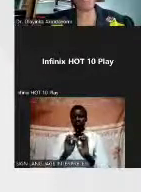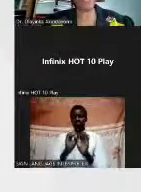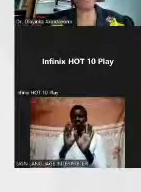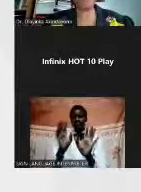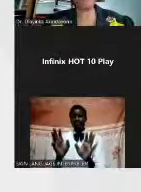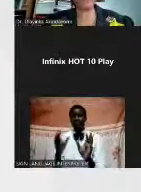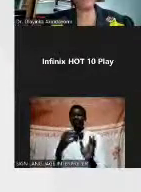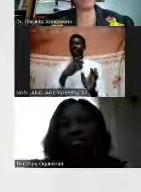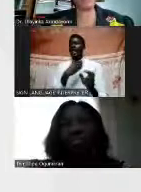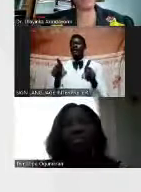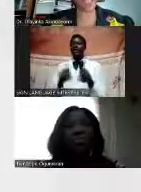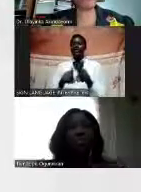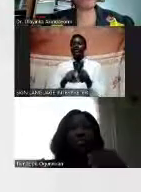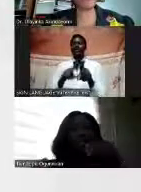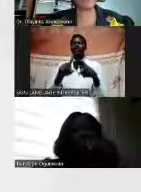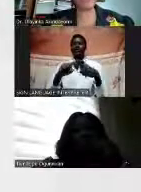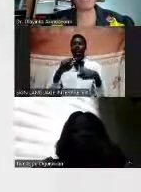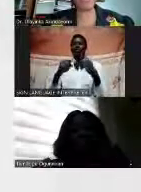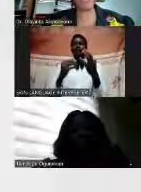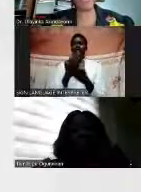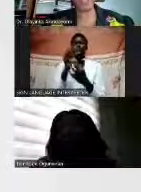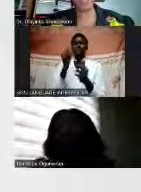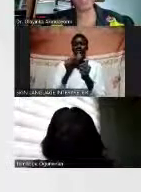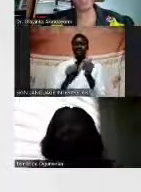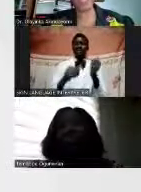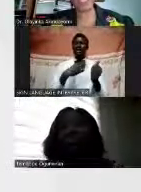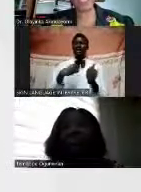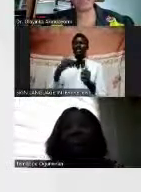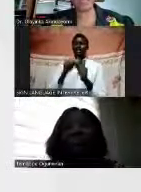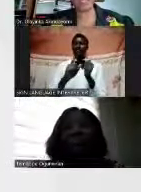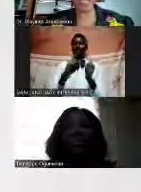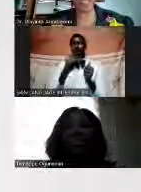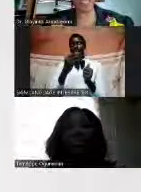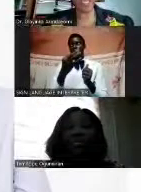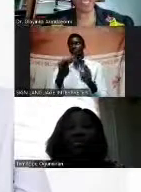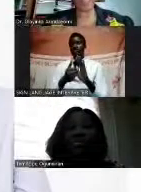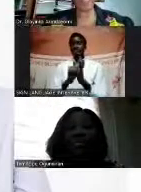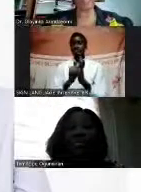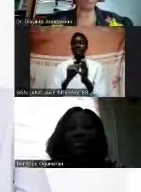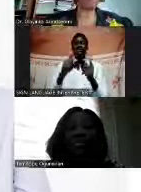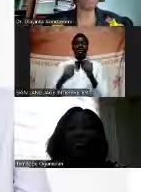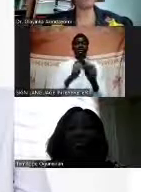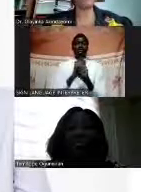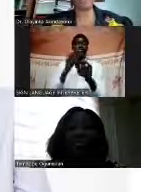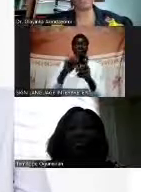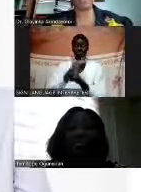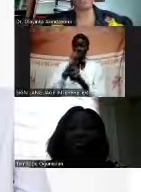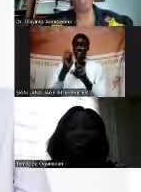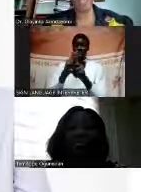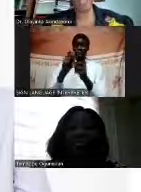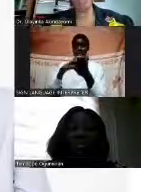each and every one of these types of specific learning disabilities. Okay, so